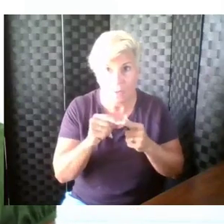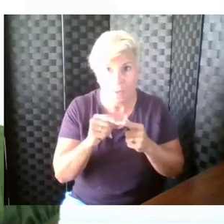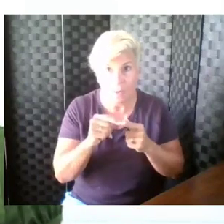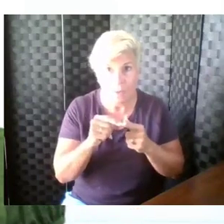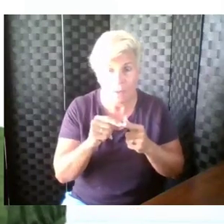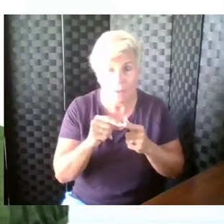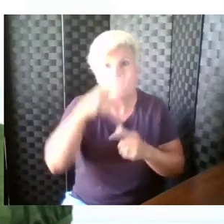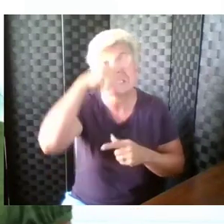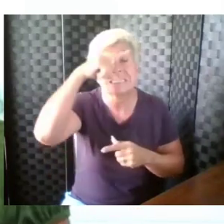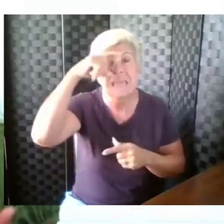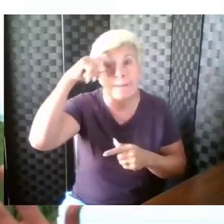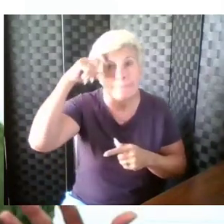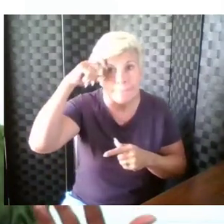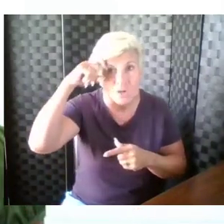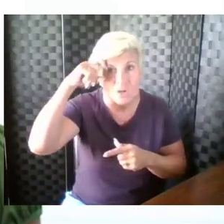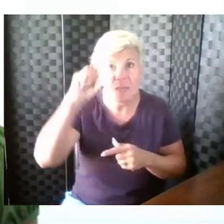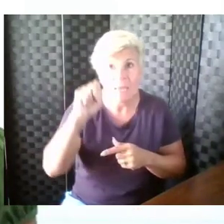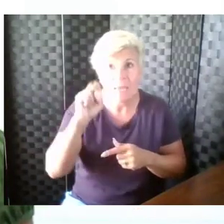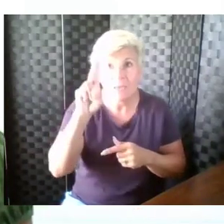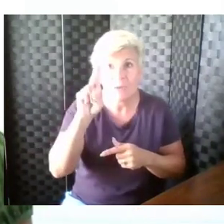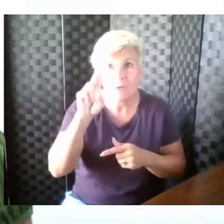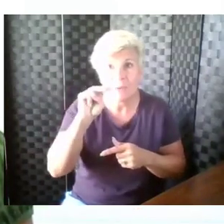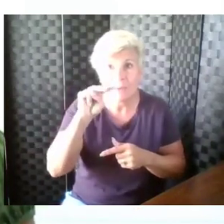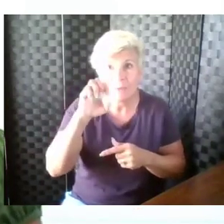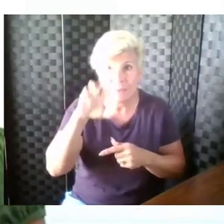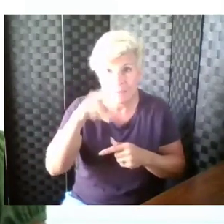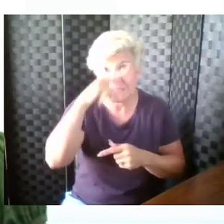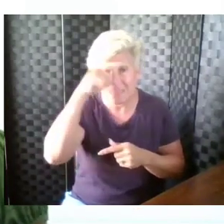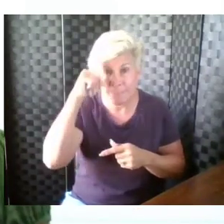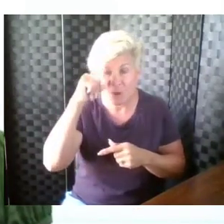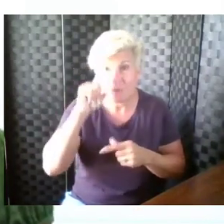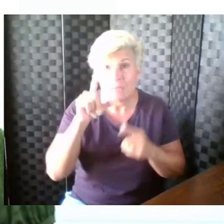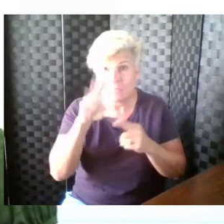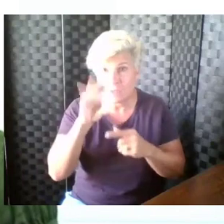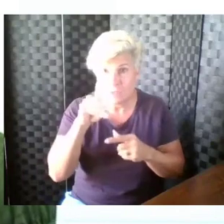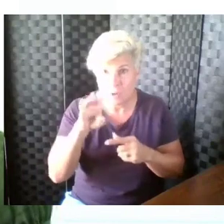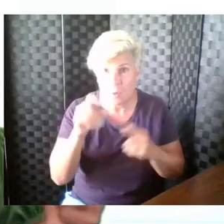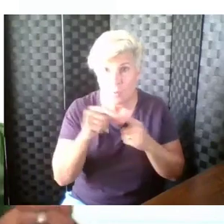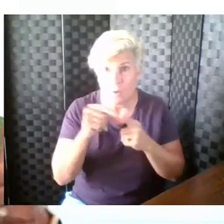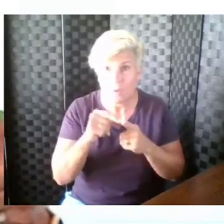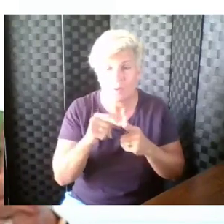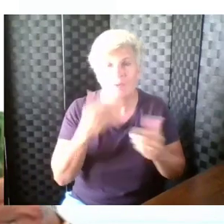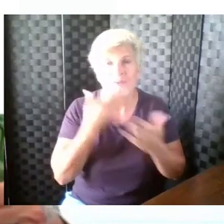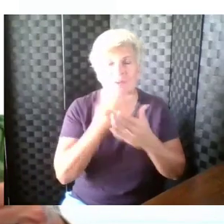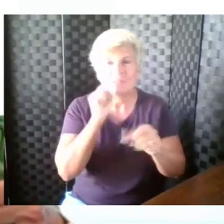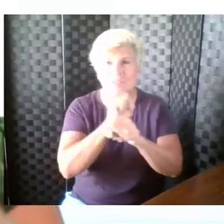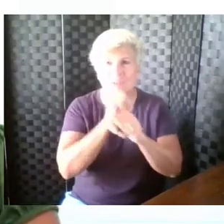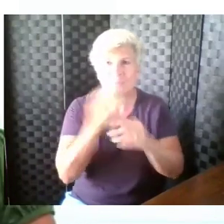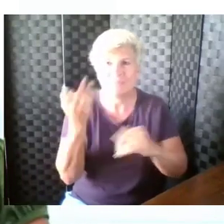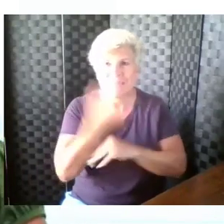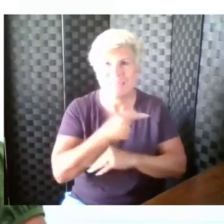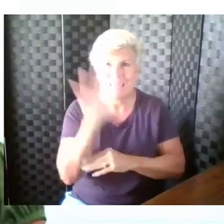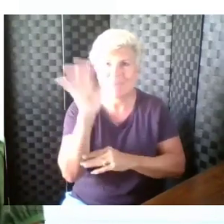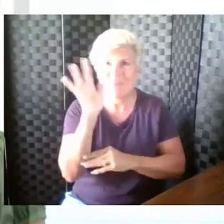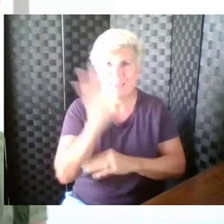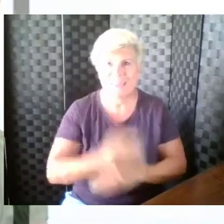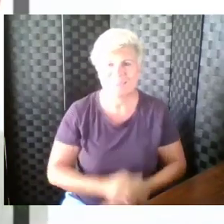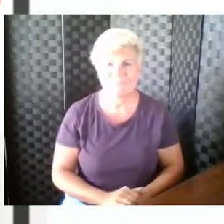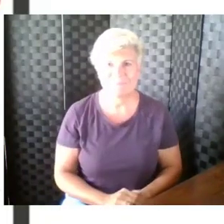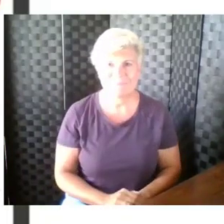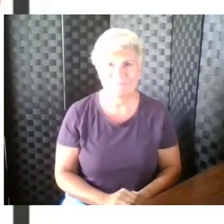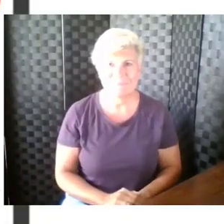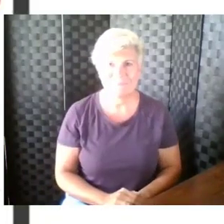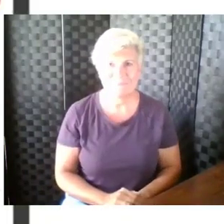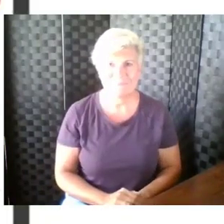is summer. And I thank you so much for joining me, and I'm so excited that you were here. Great math work today, guys. Bye.